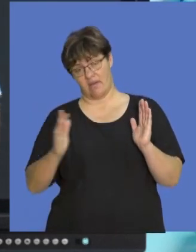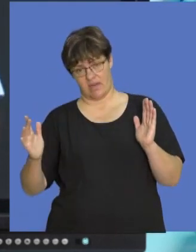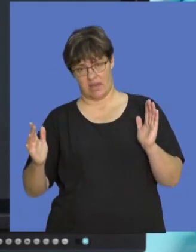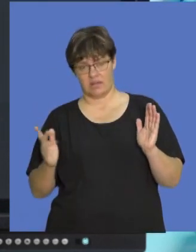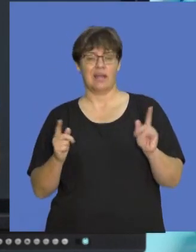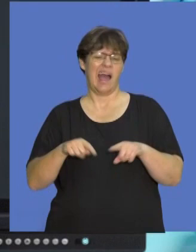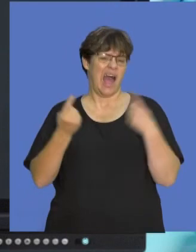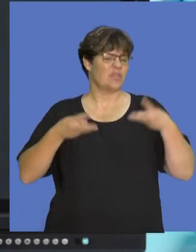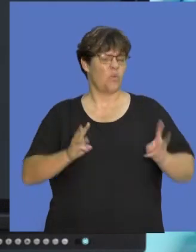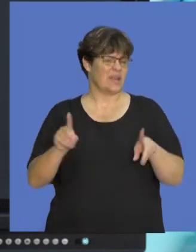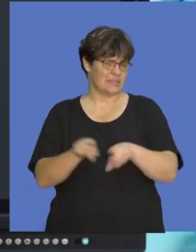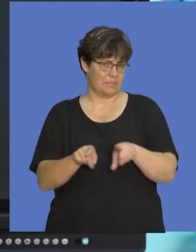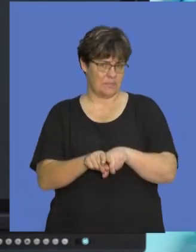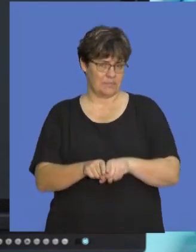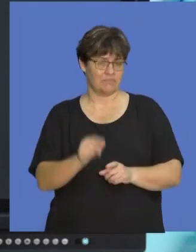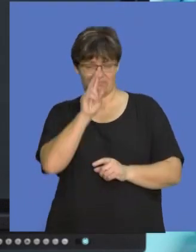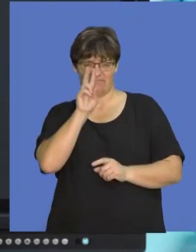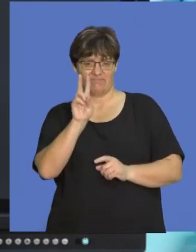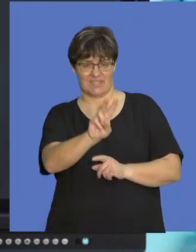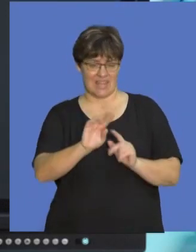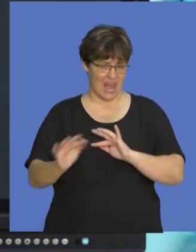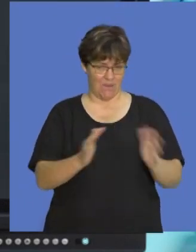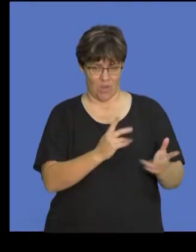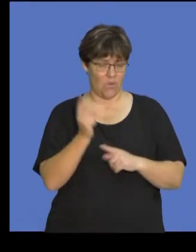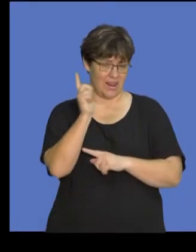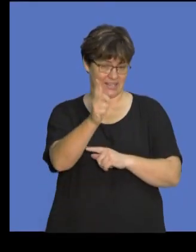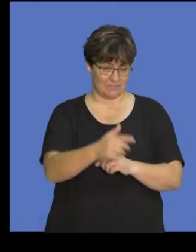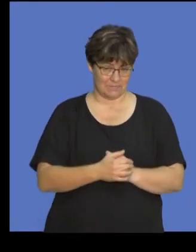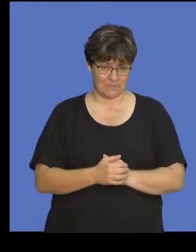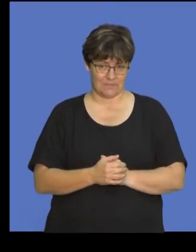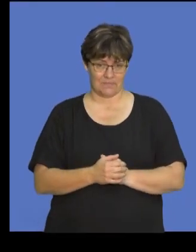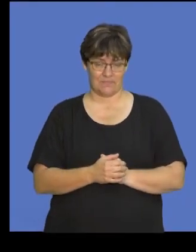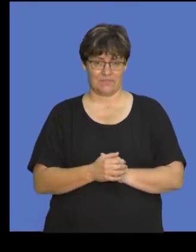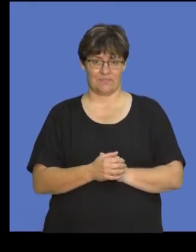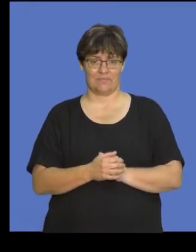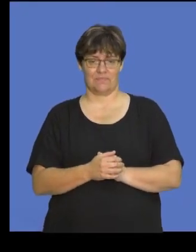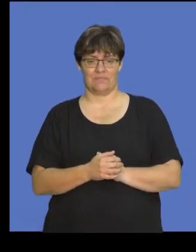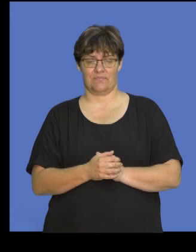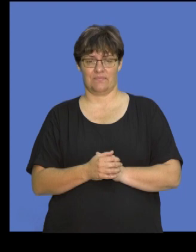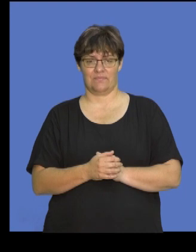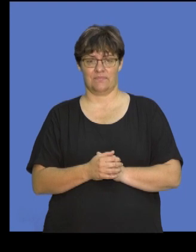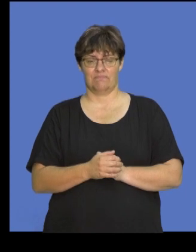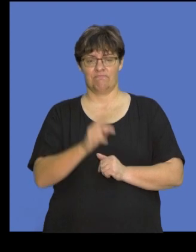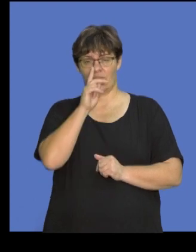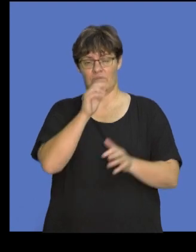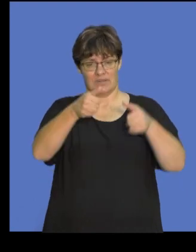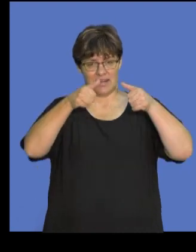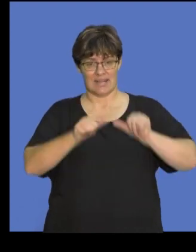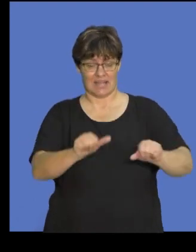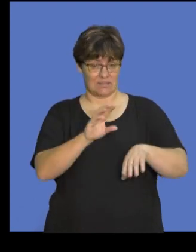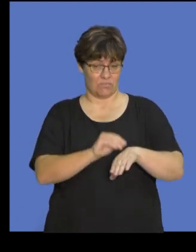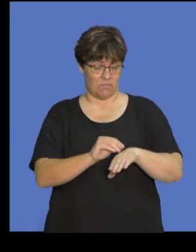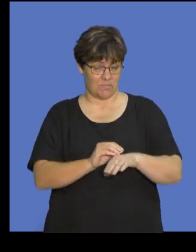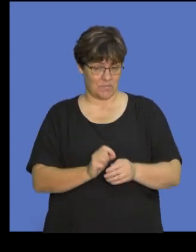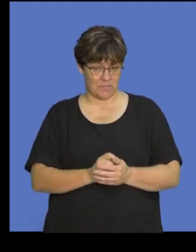There are other ways of doing it as well, and we're going to see about those a little later. Now, let's look at the next part of the